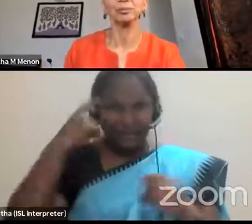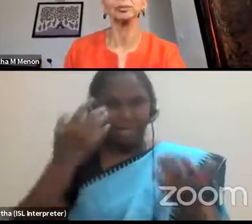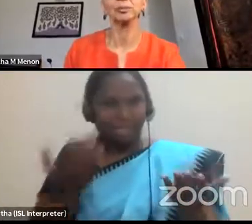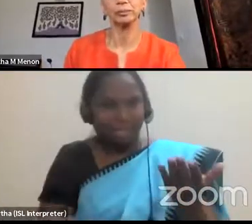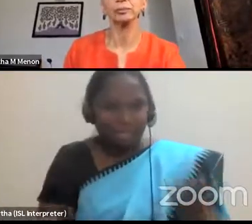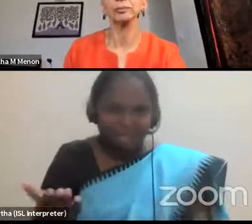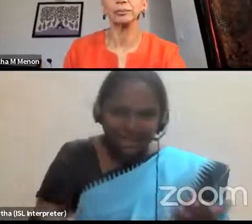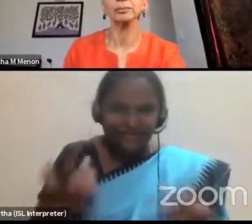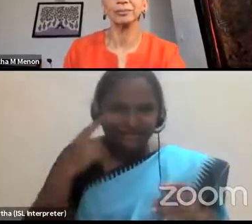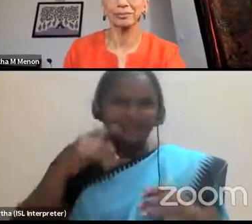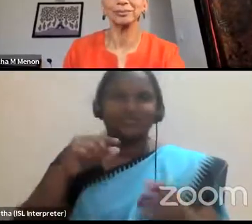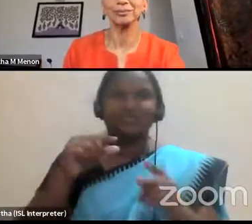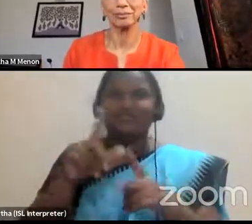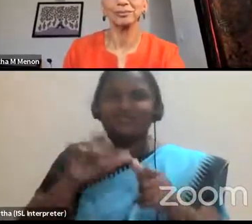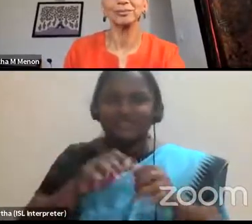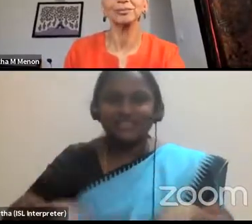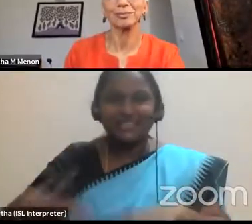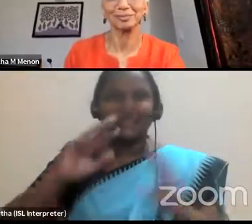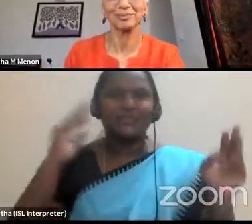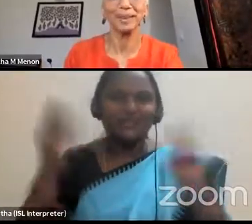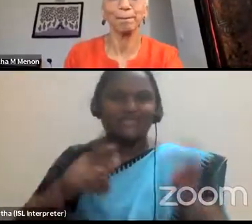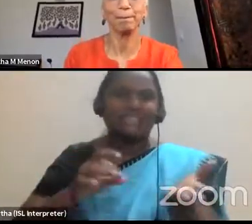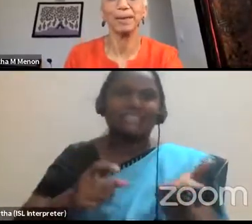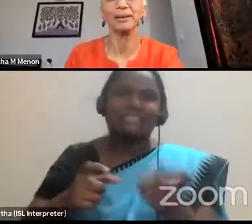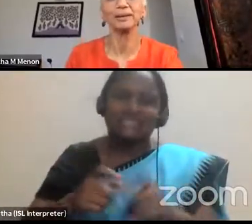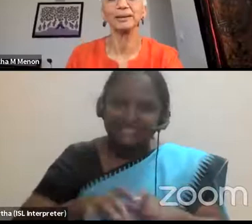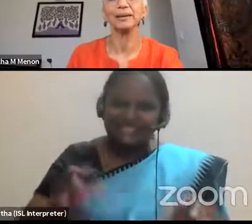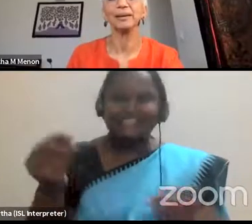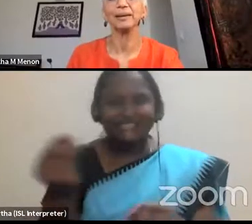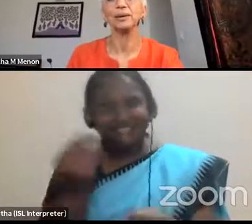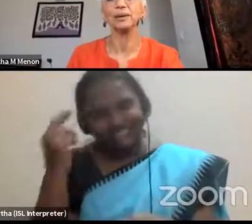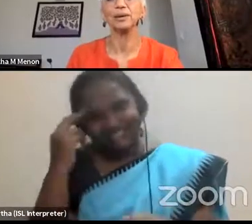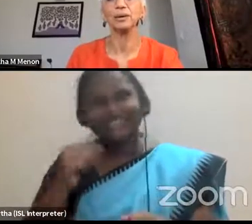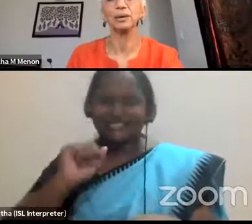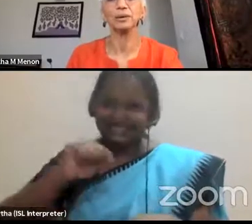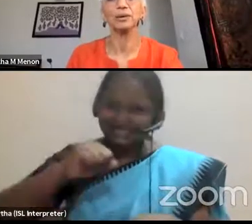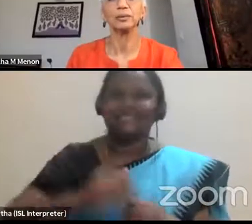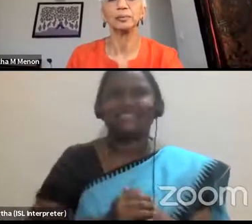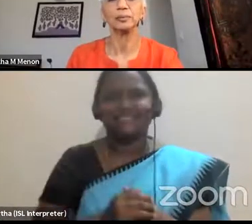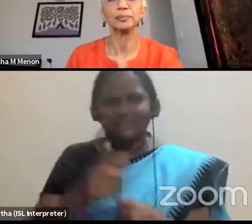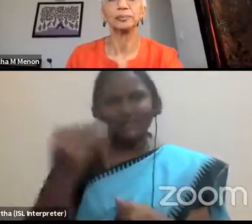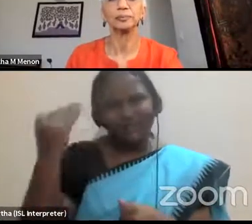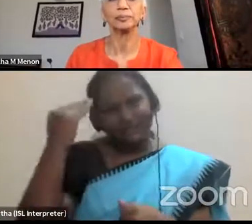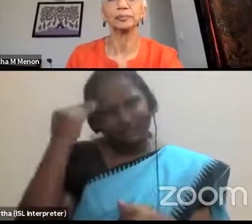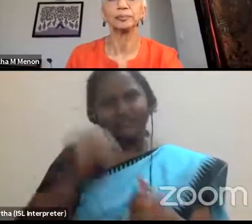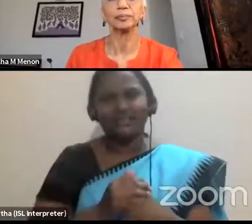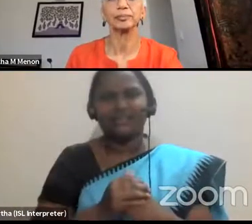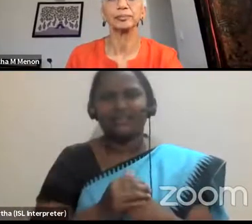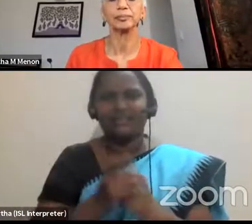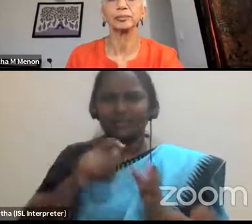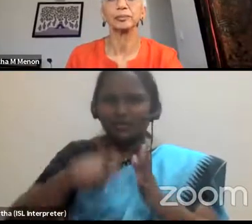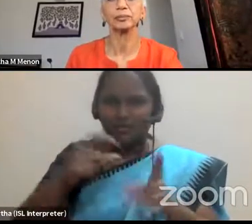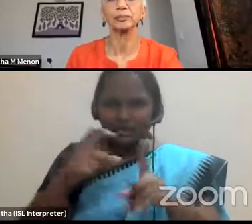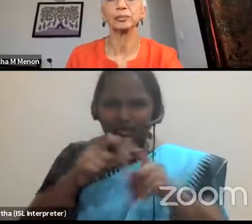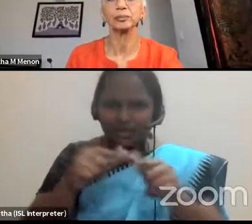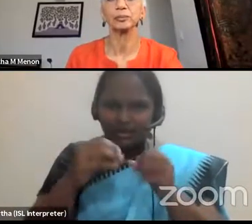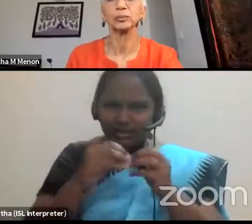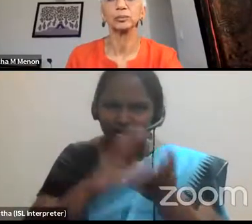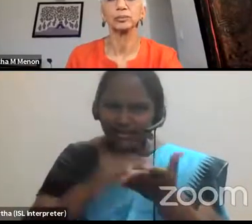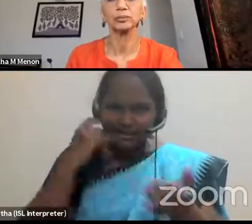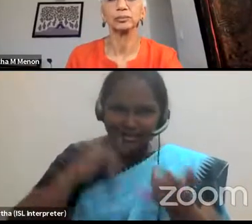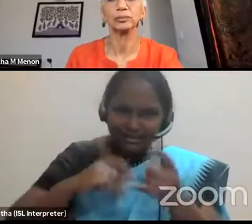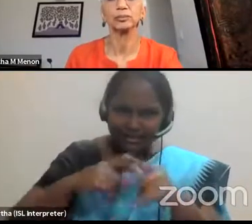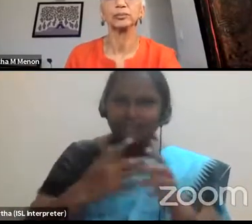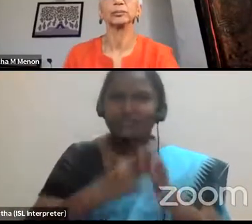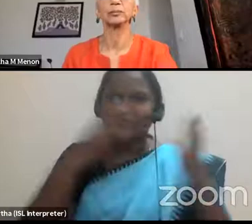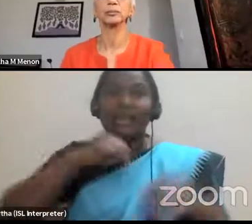and a flatter world in the digital world in some sense. Absolutely. So I think, we, in the video, Abhishek, we had a lot